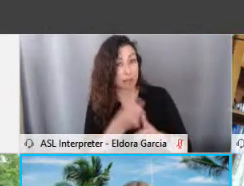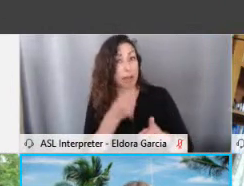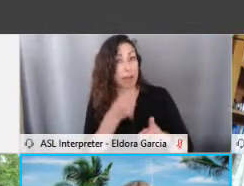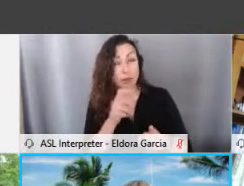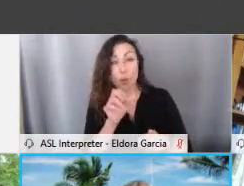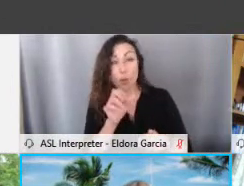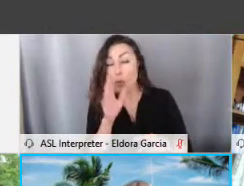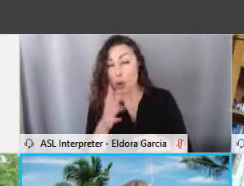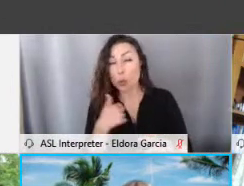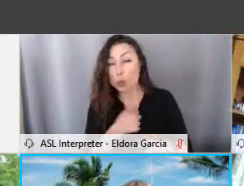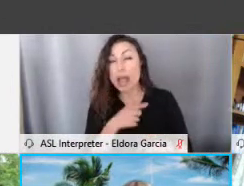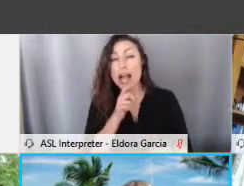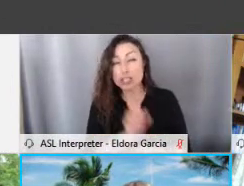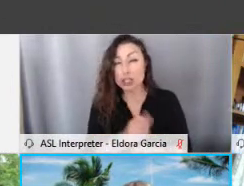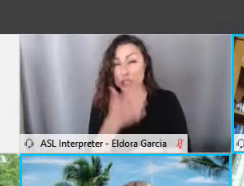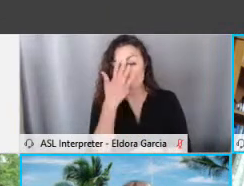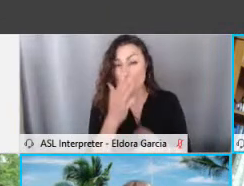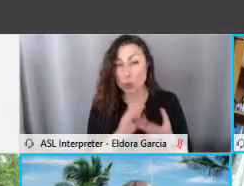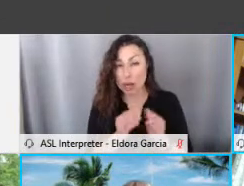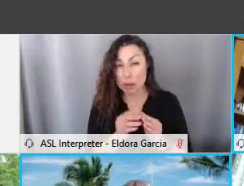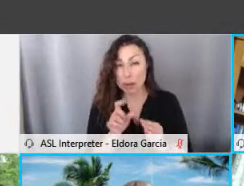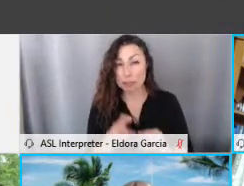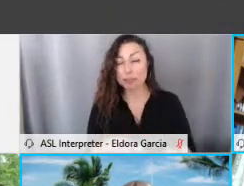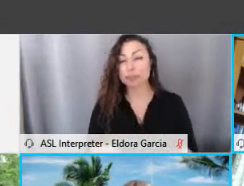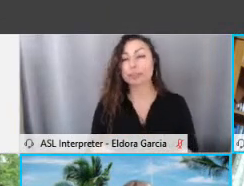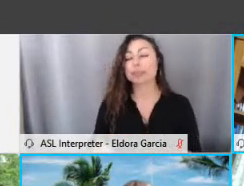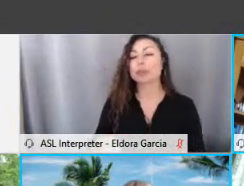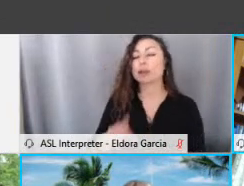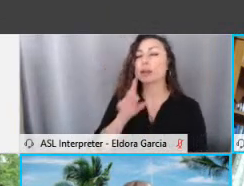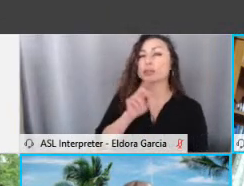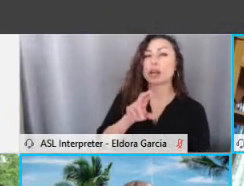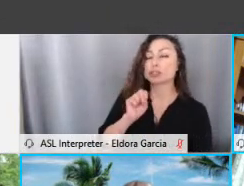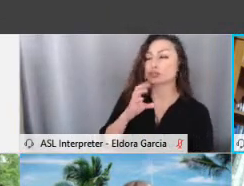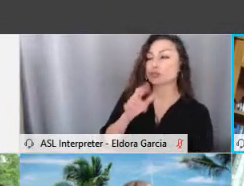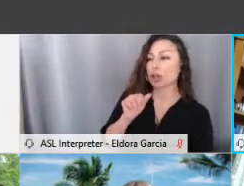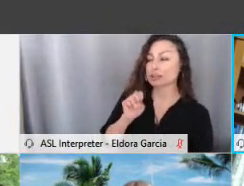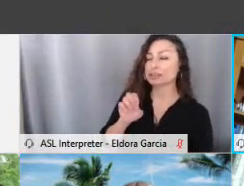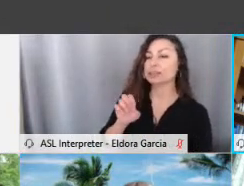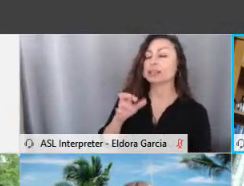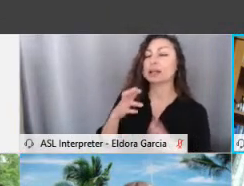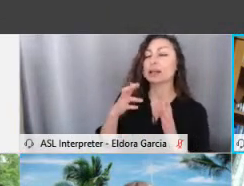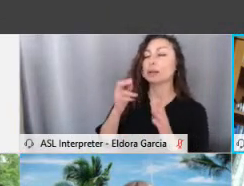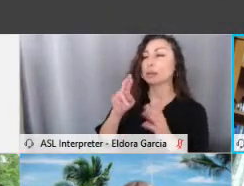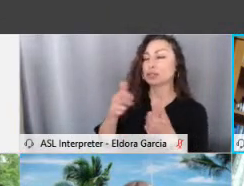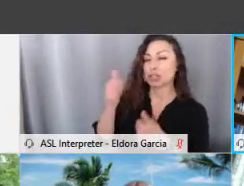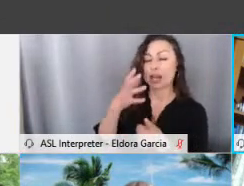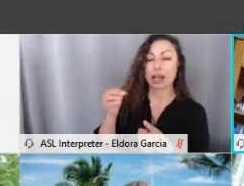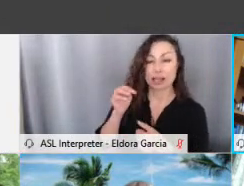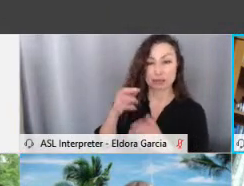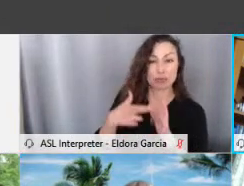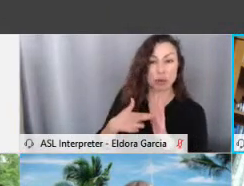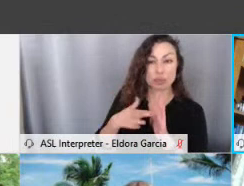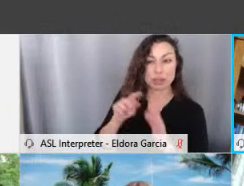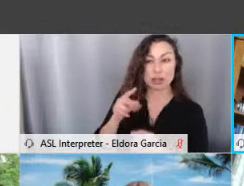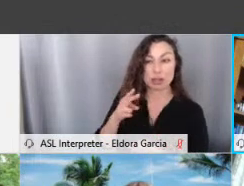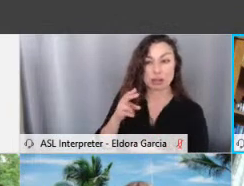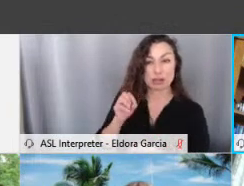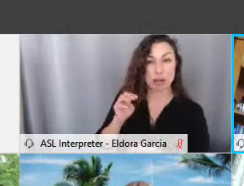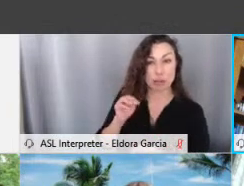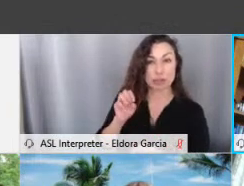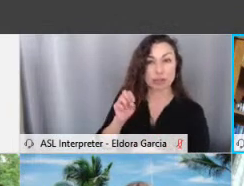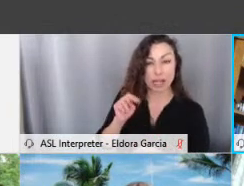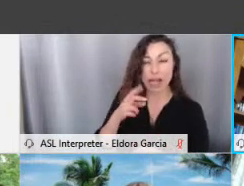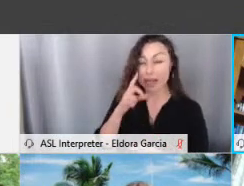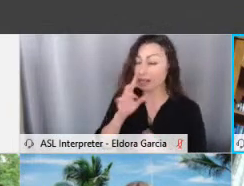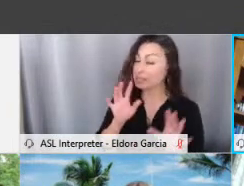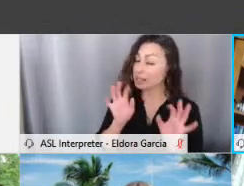to know? Yeah, Mr. Chair and Representative Thompson, it's like a really important question. I think